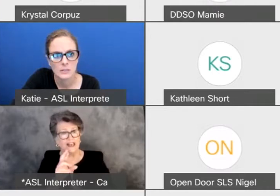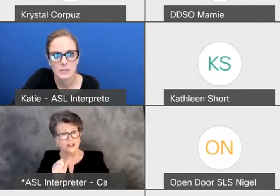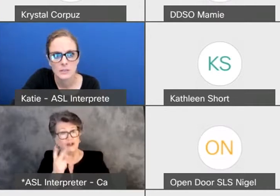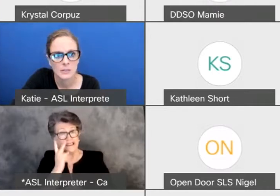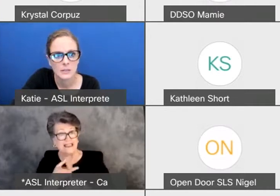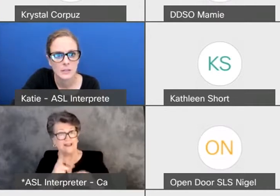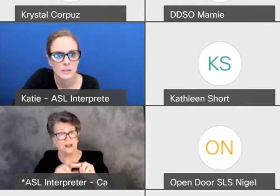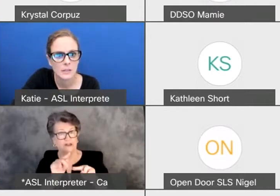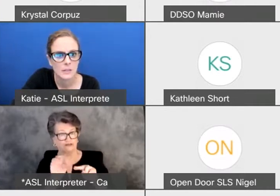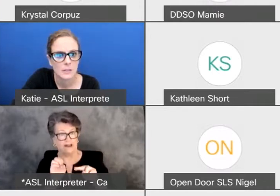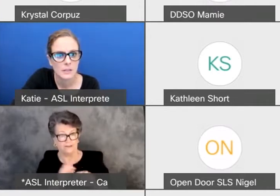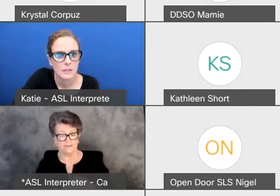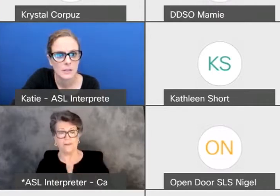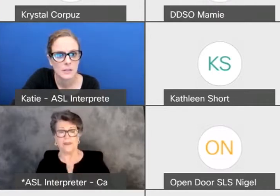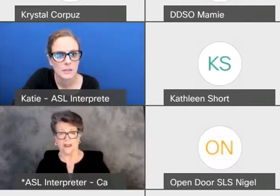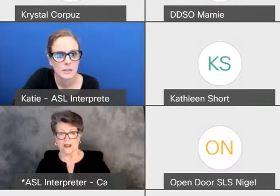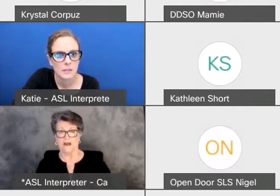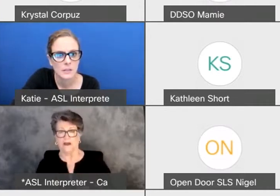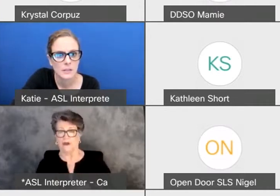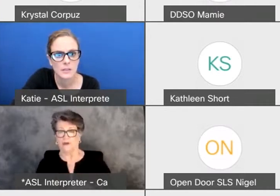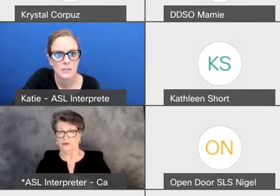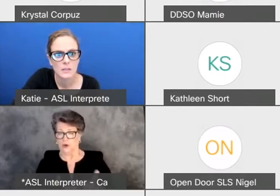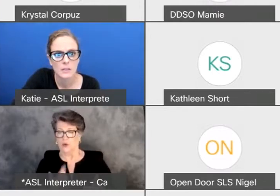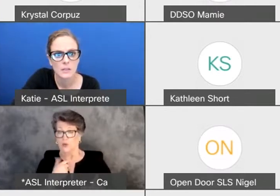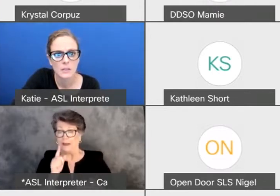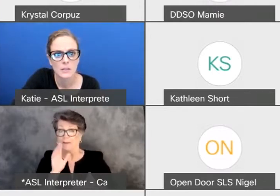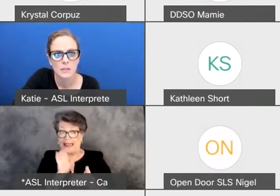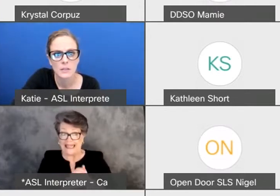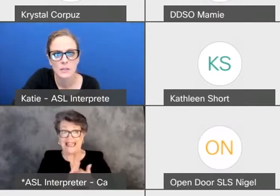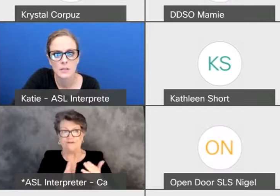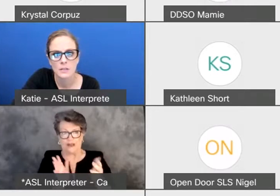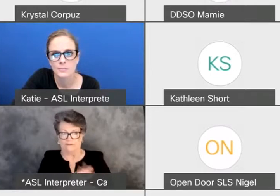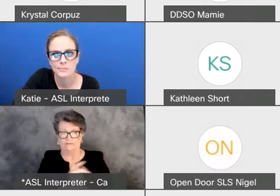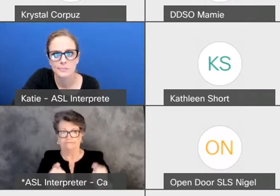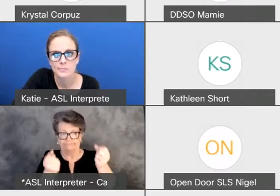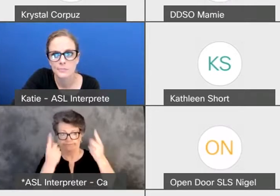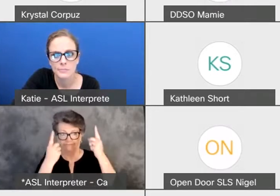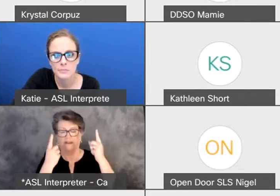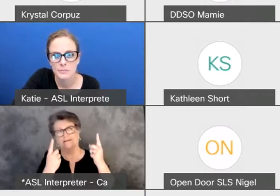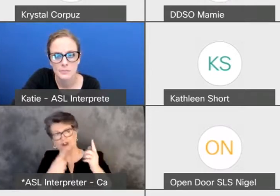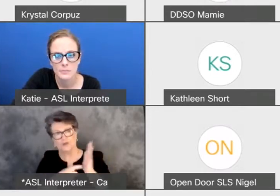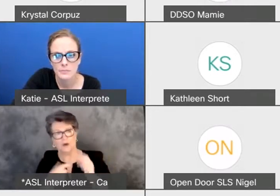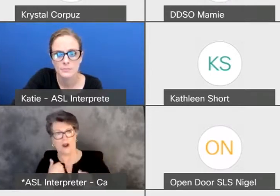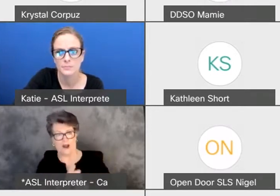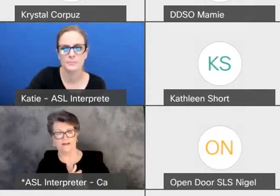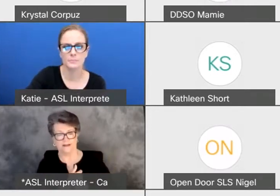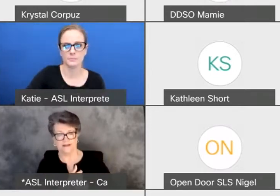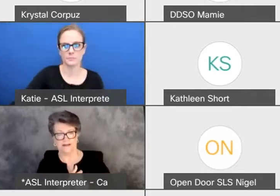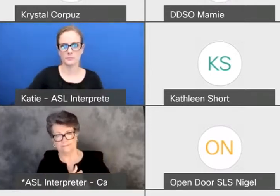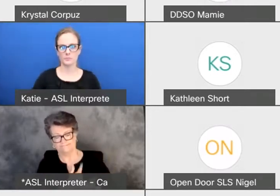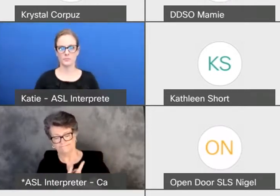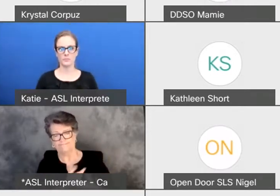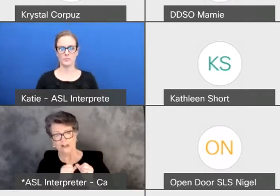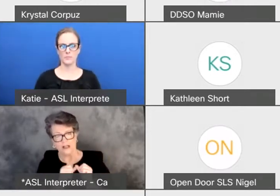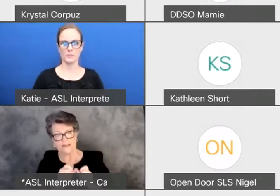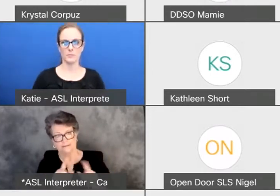increases. And so we believe we have it down, and it's just going to require us, in essence, constantly sending